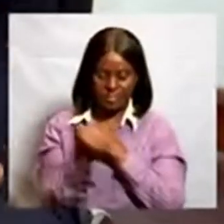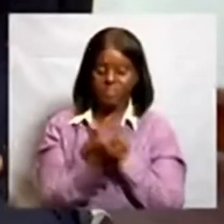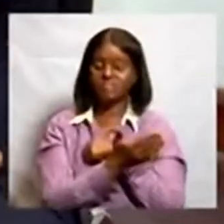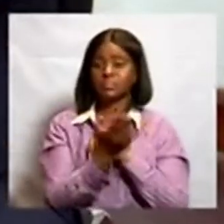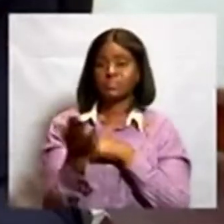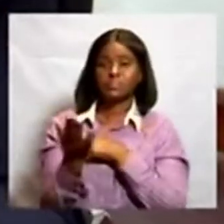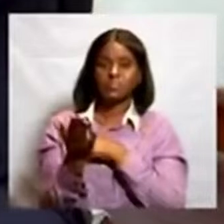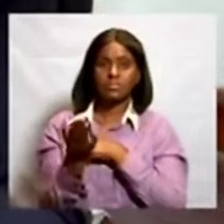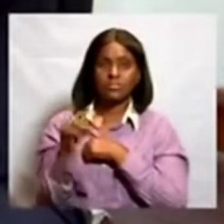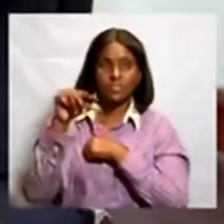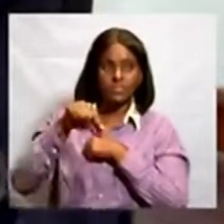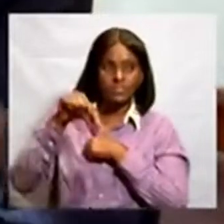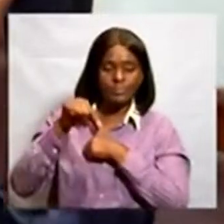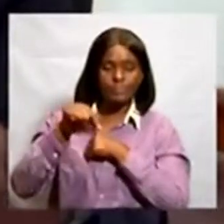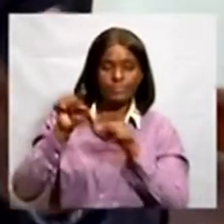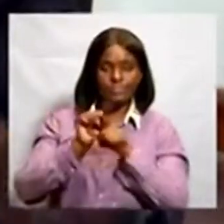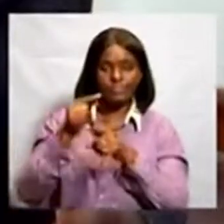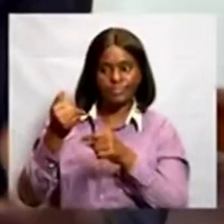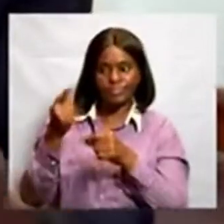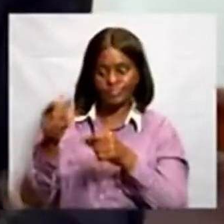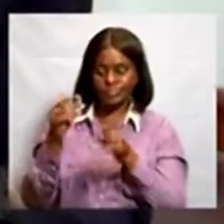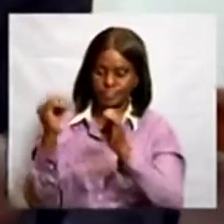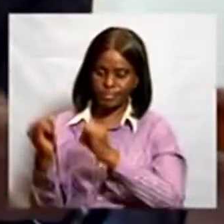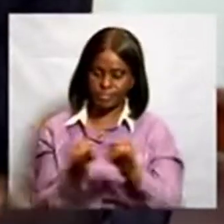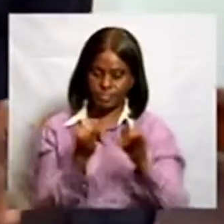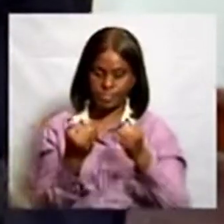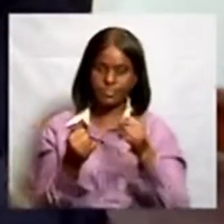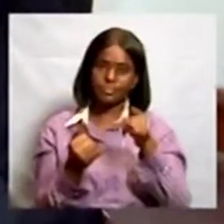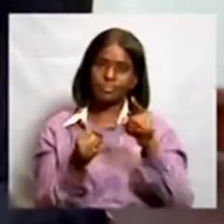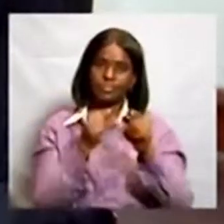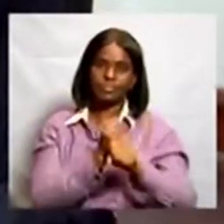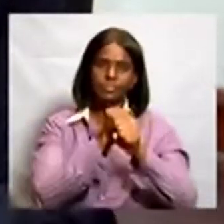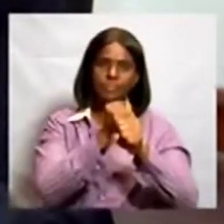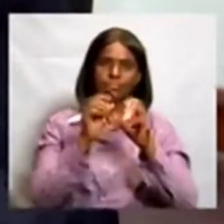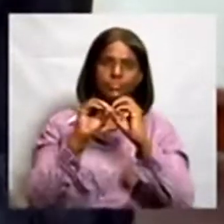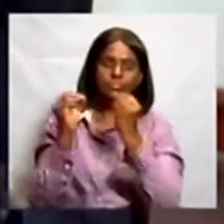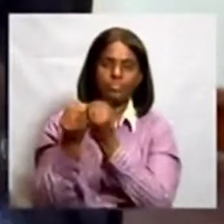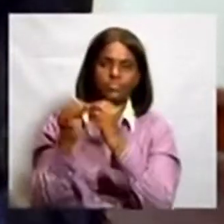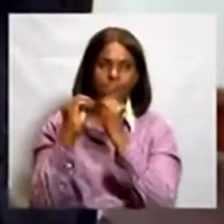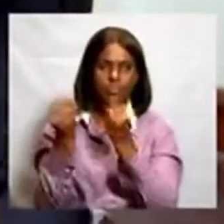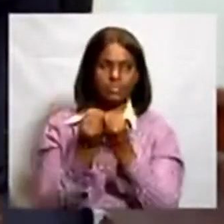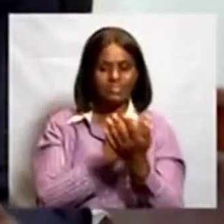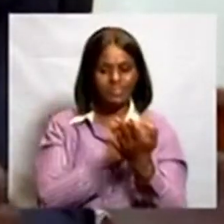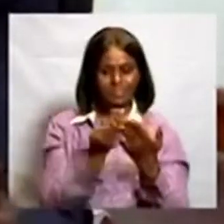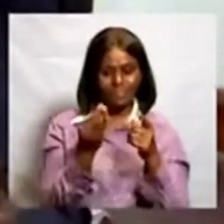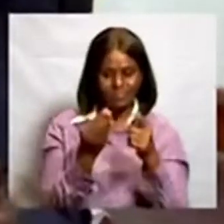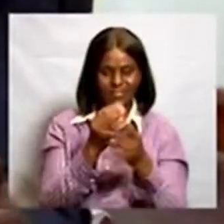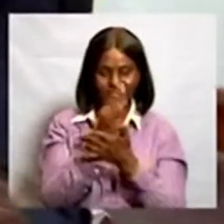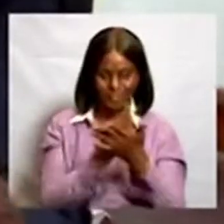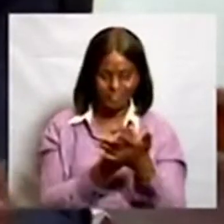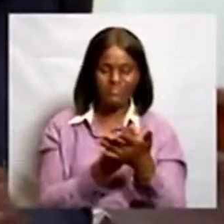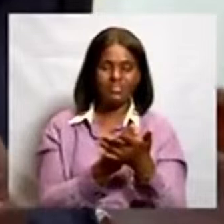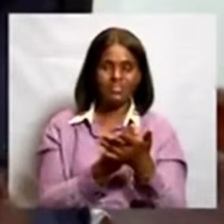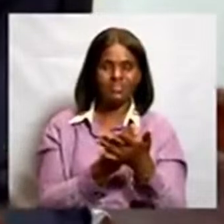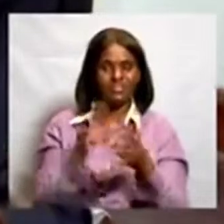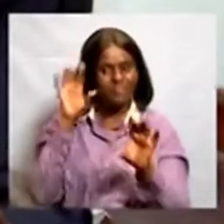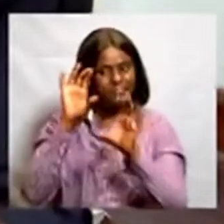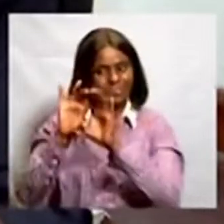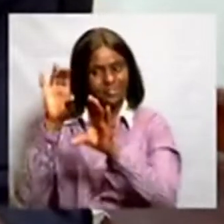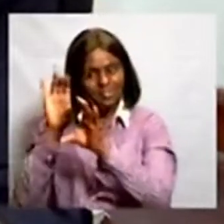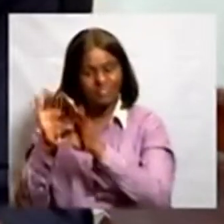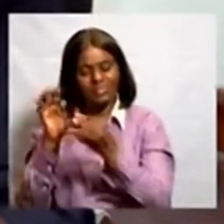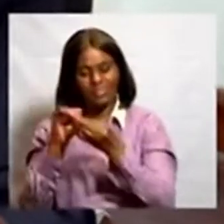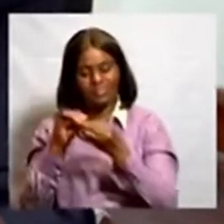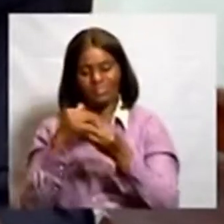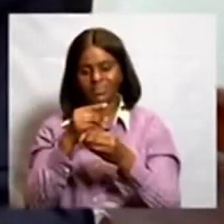those qualifications as they are being implemented by the awarding bodies fail to meet certain